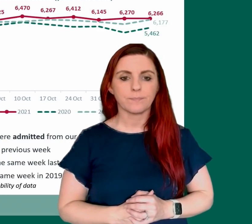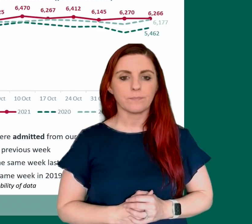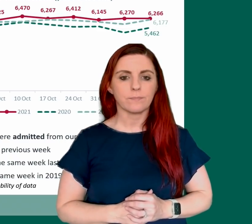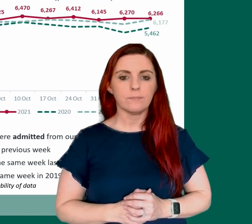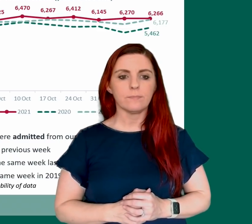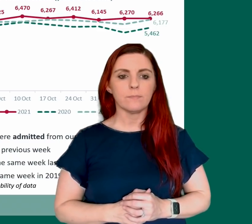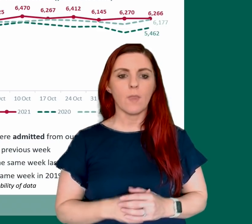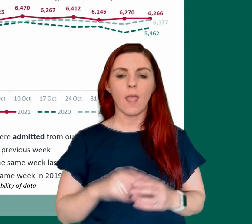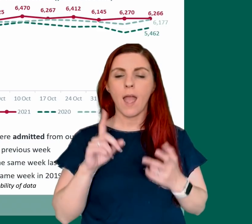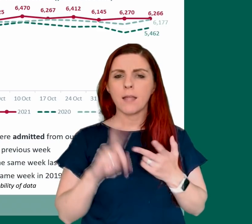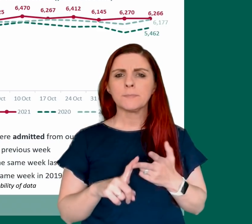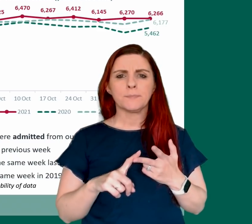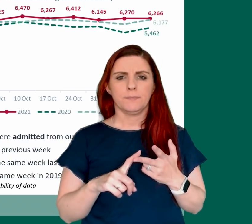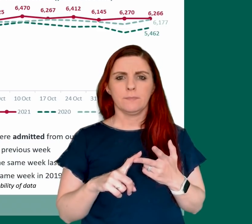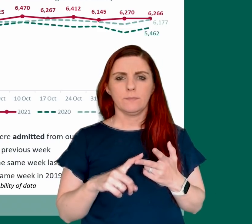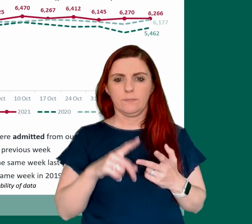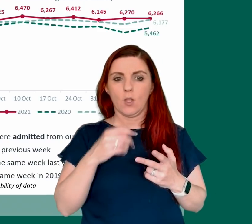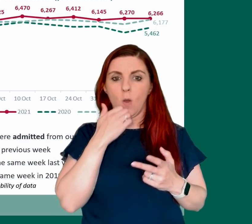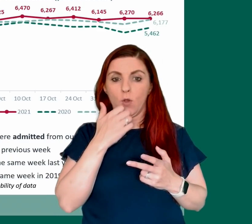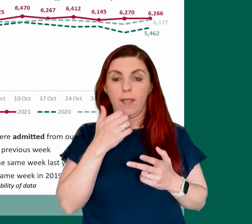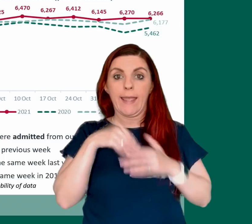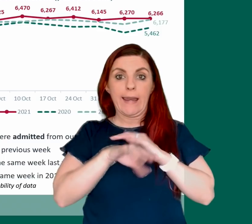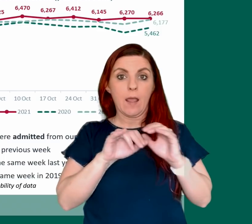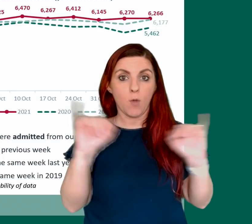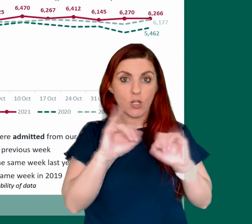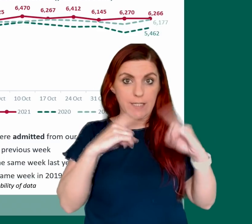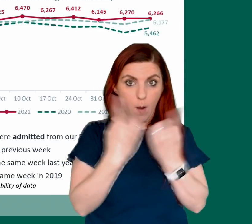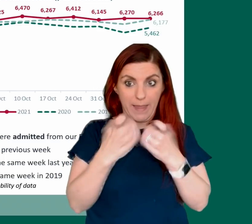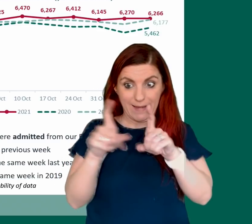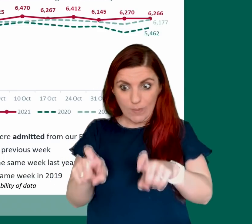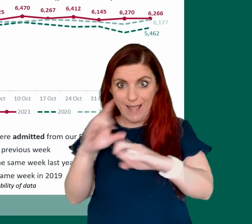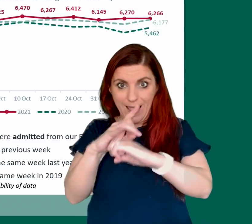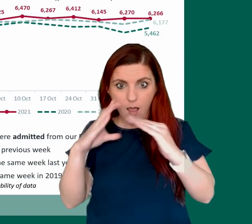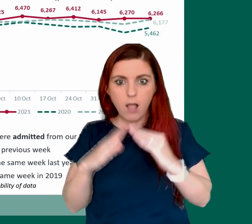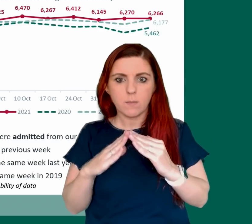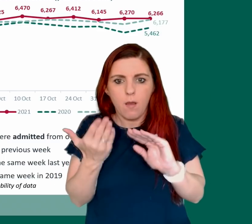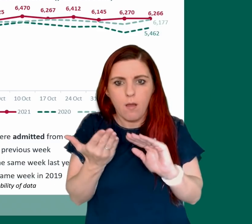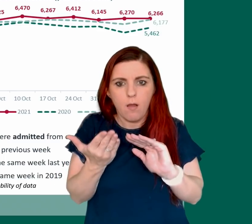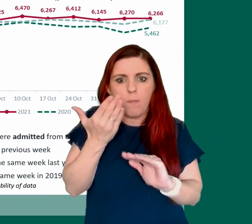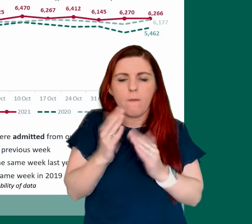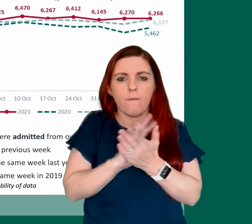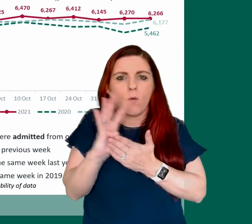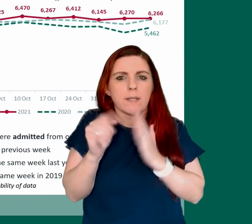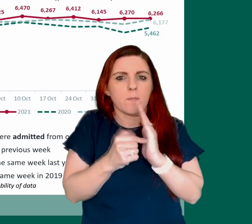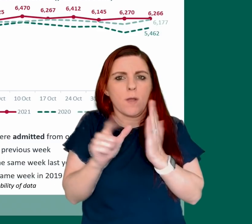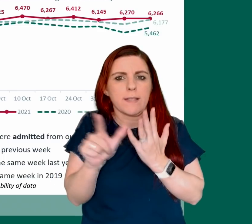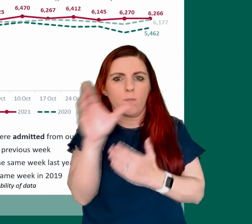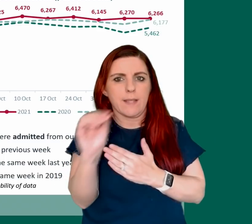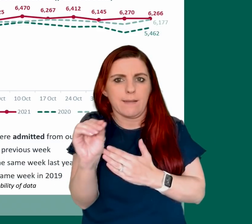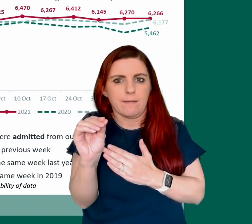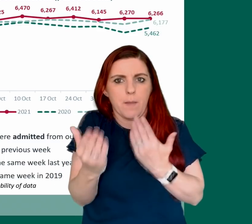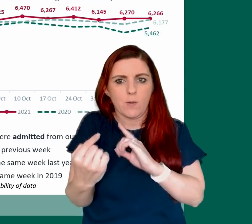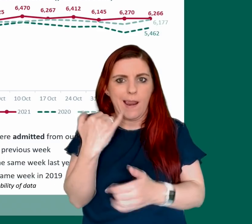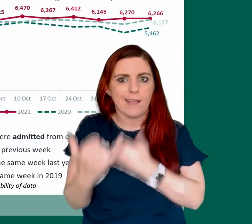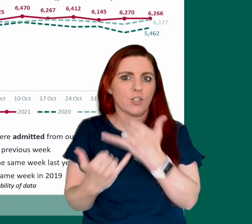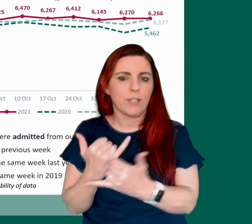2019. In terms of admissions, just down very slightly, 0.1%, but up 14.7% on the same week last year and 1% on the